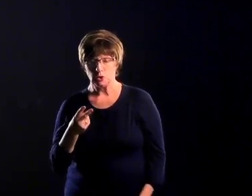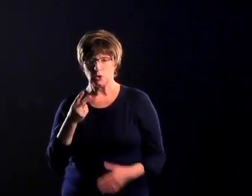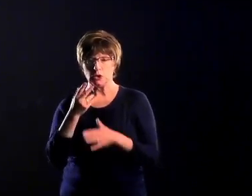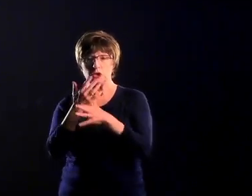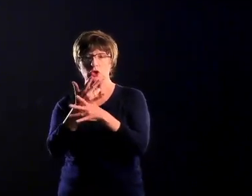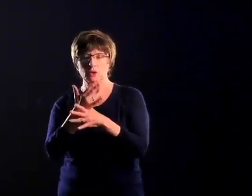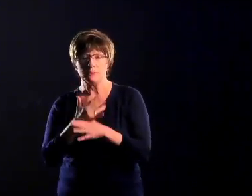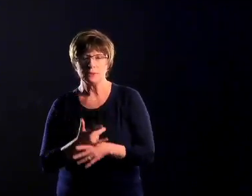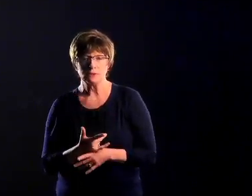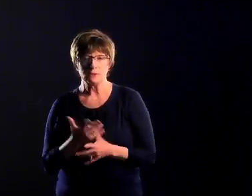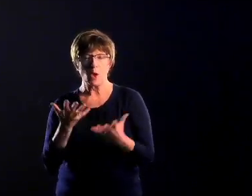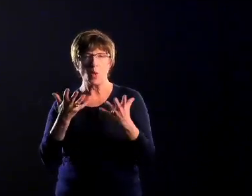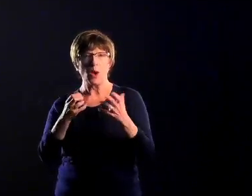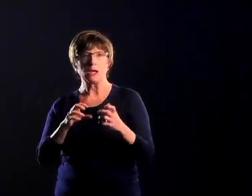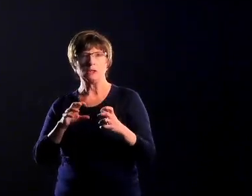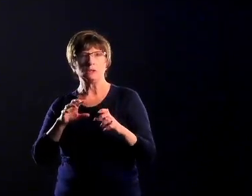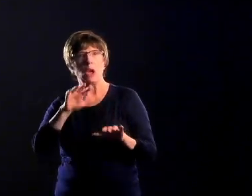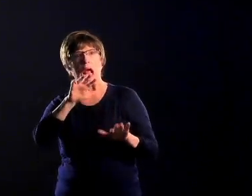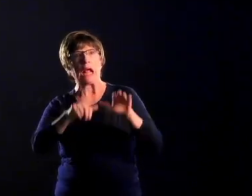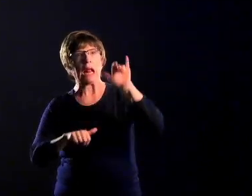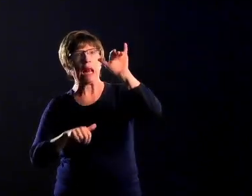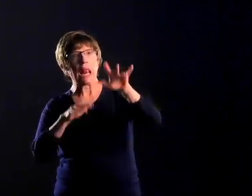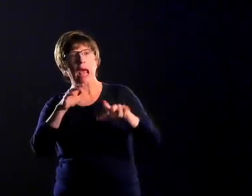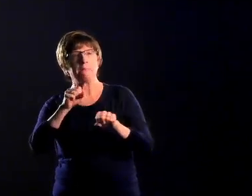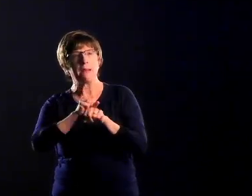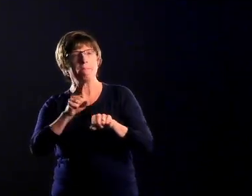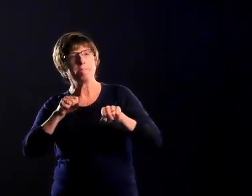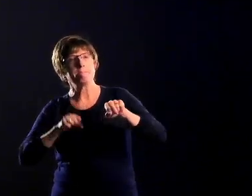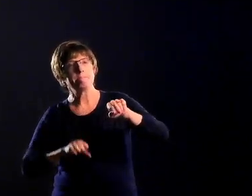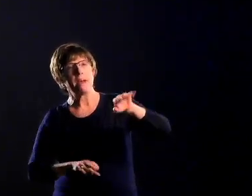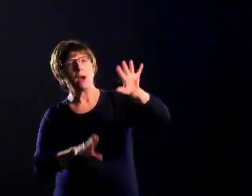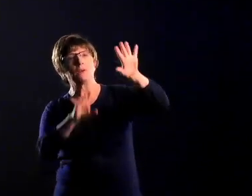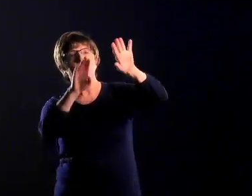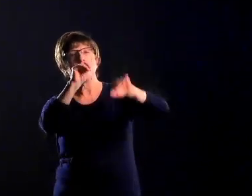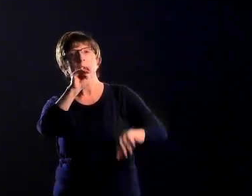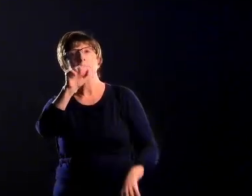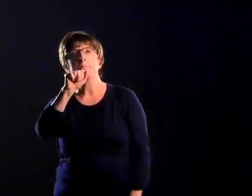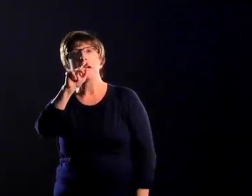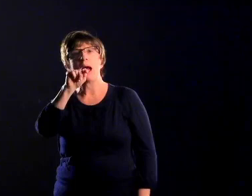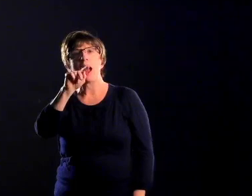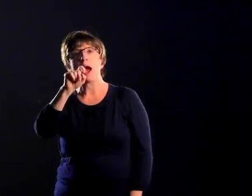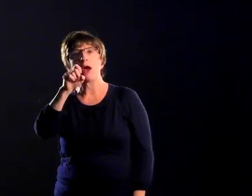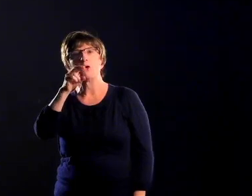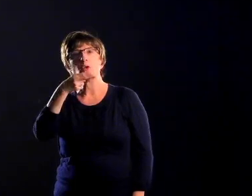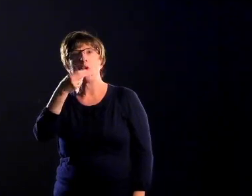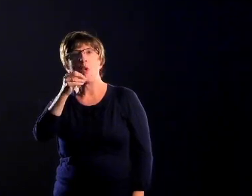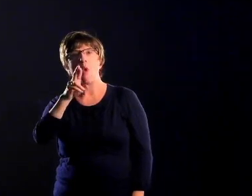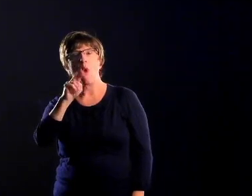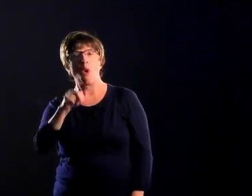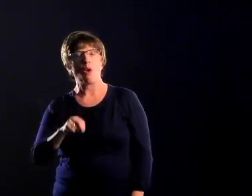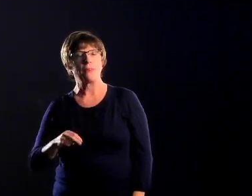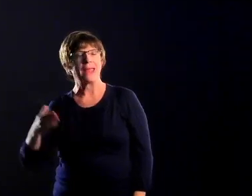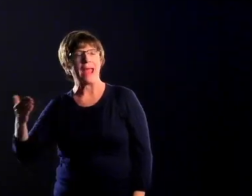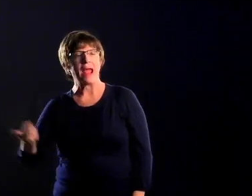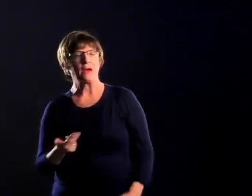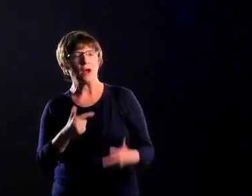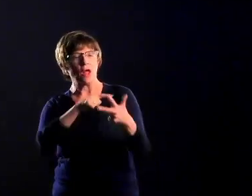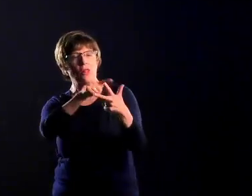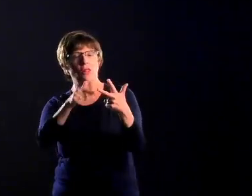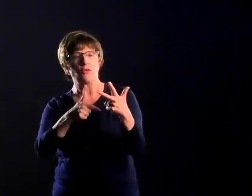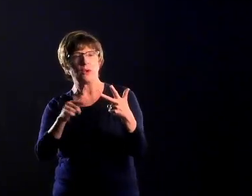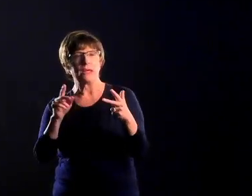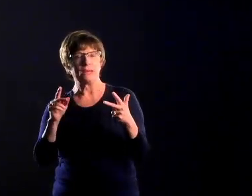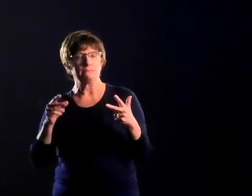the Matterhorn. They hired three guides, and they began their ascent to the steepest and most